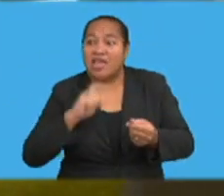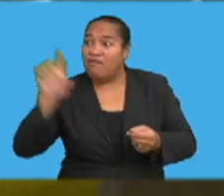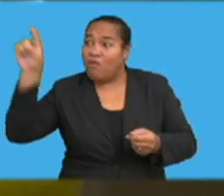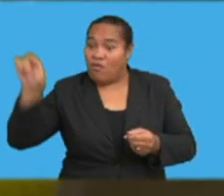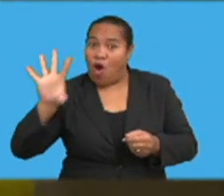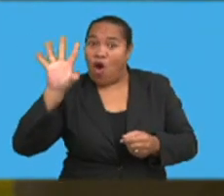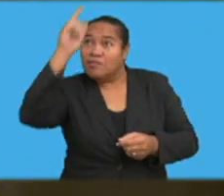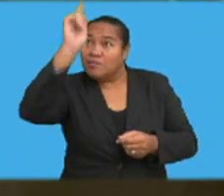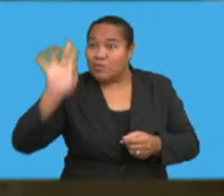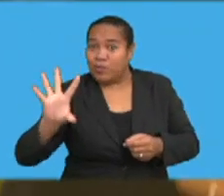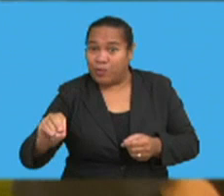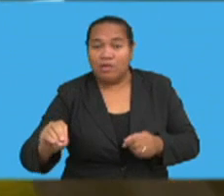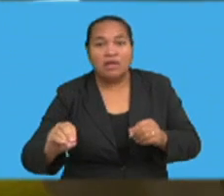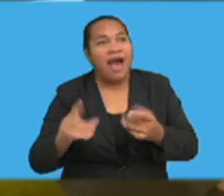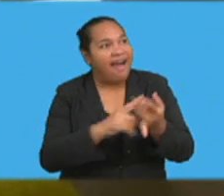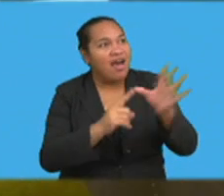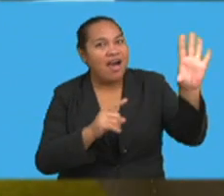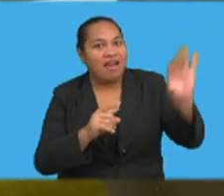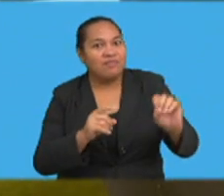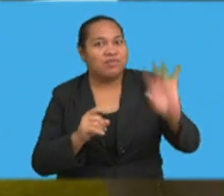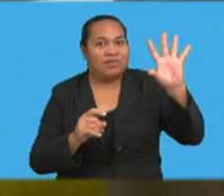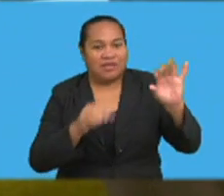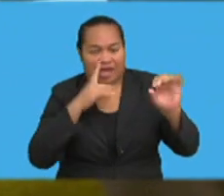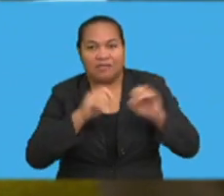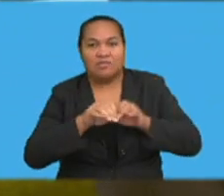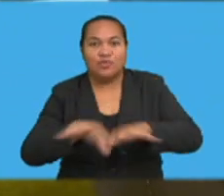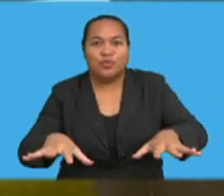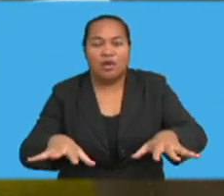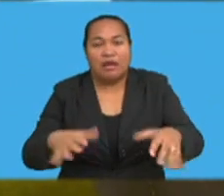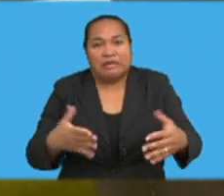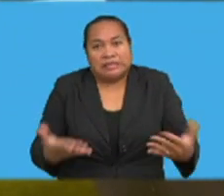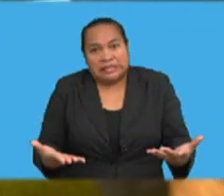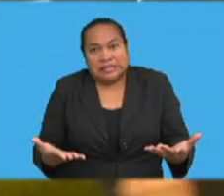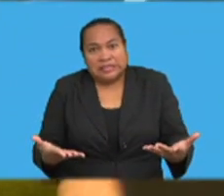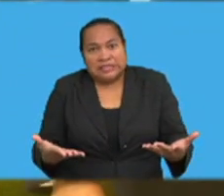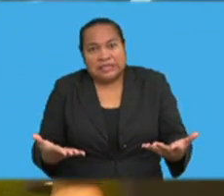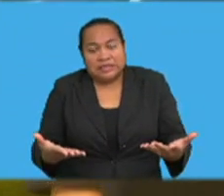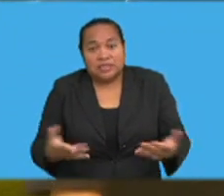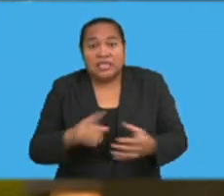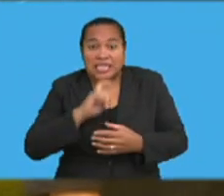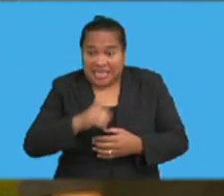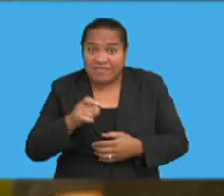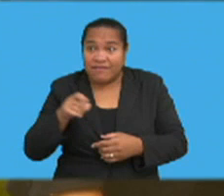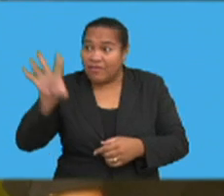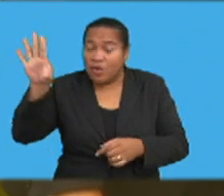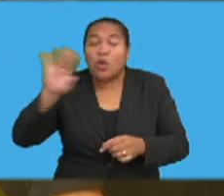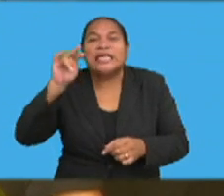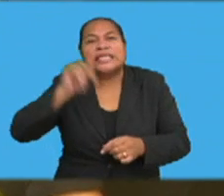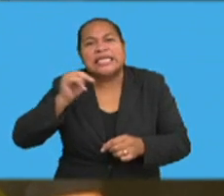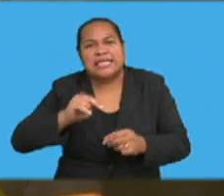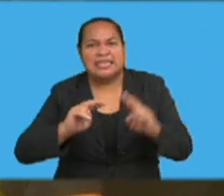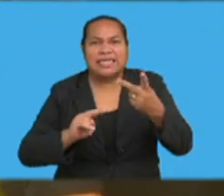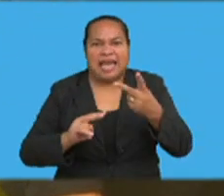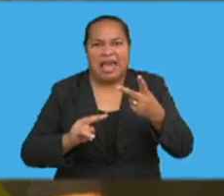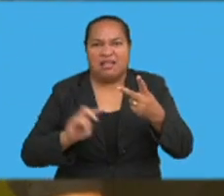up. Now, in order to, unfortunately this was not done, and in order to build a second line, it'll cost